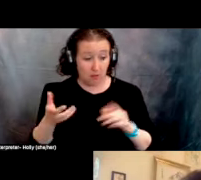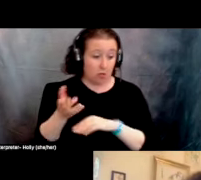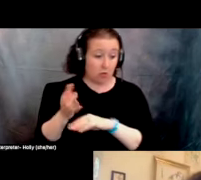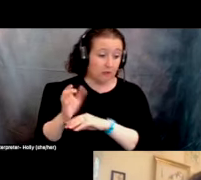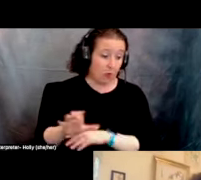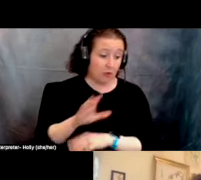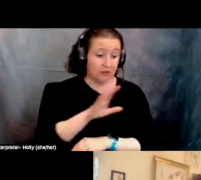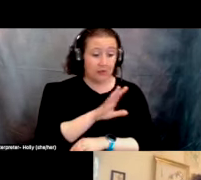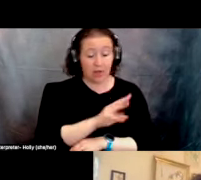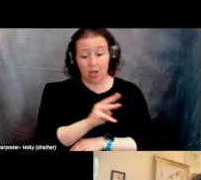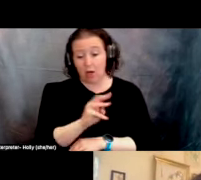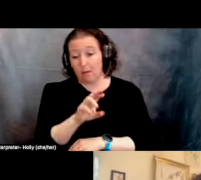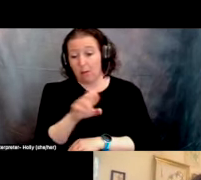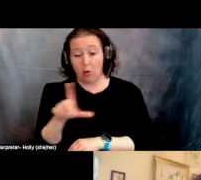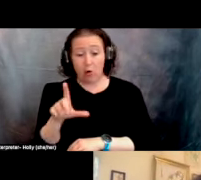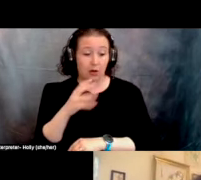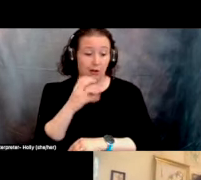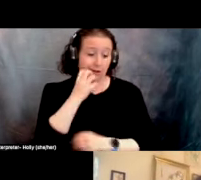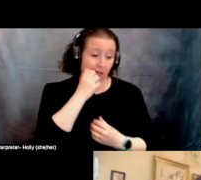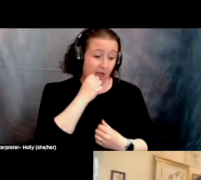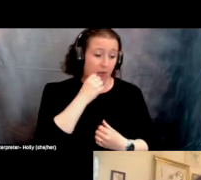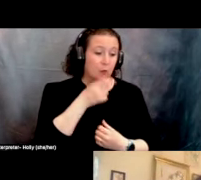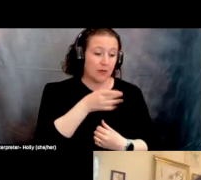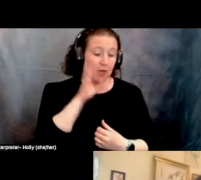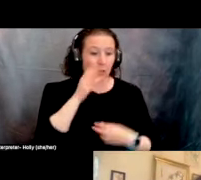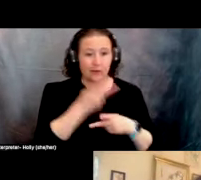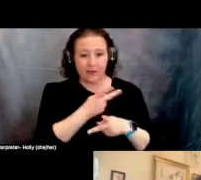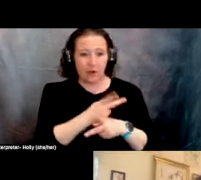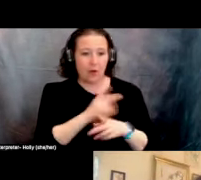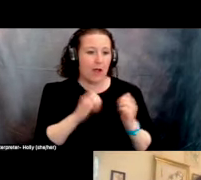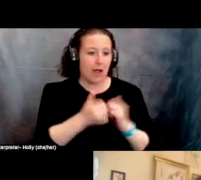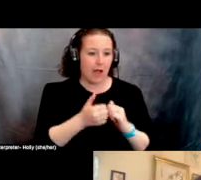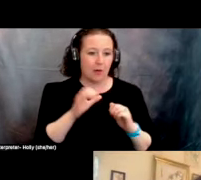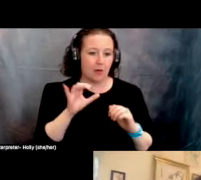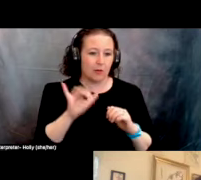values on. They're going to try to find ways to do it.